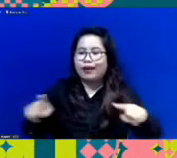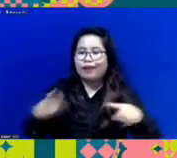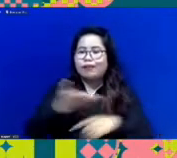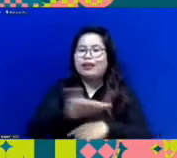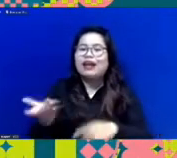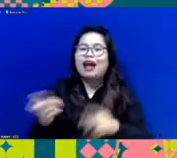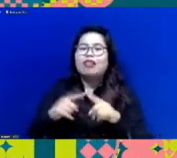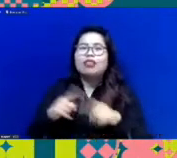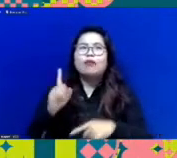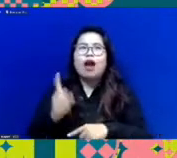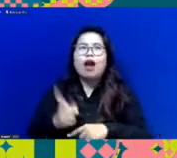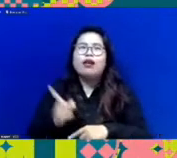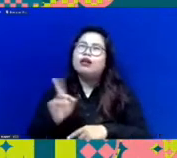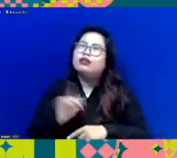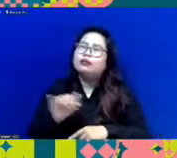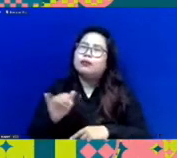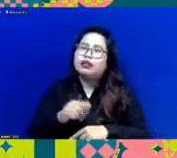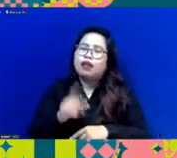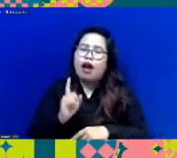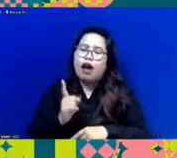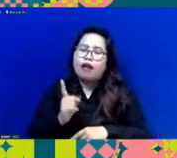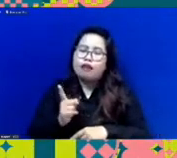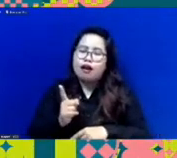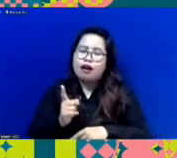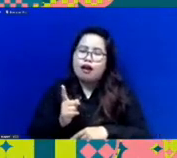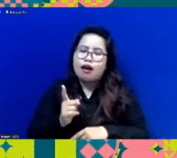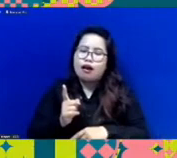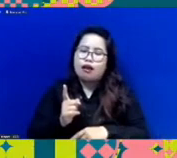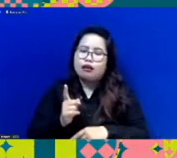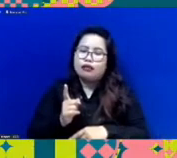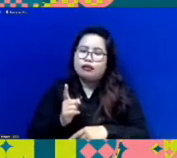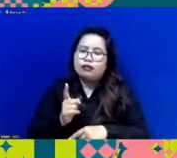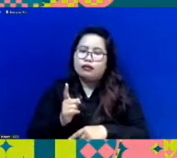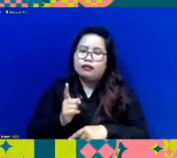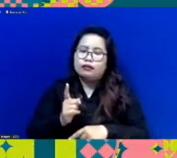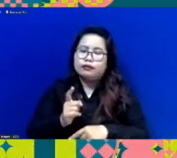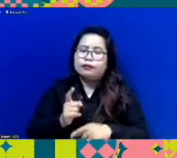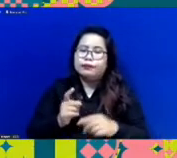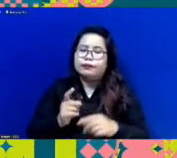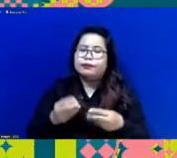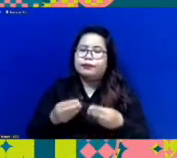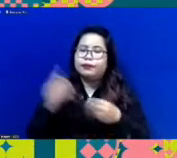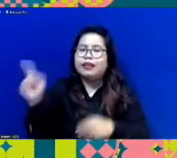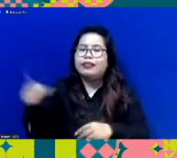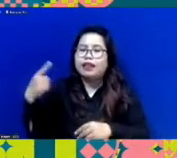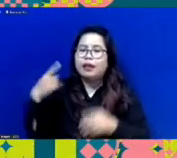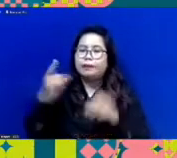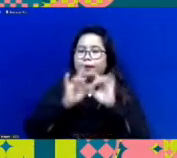Rudolph, is needed, and that's what the G20 could become, because it would influence all the other countries once the